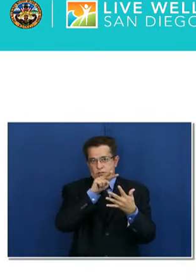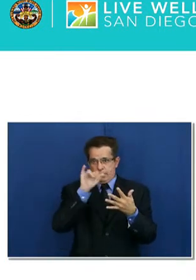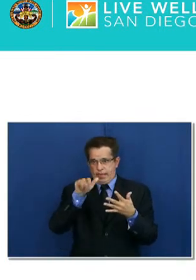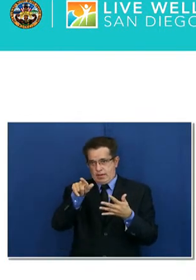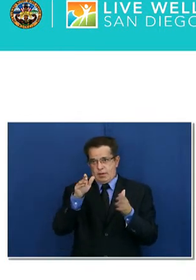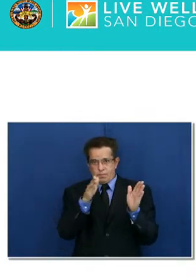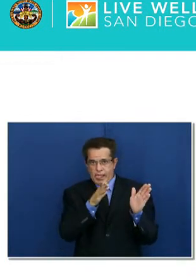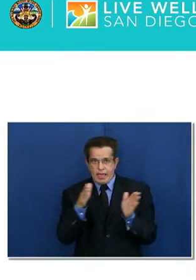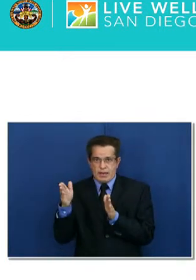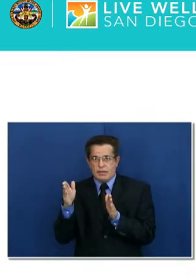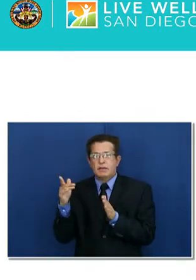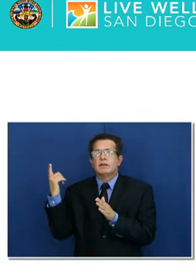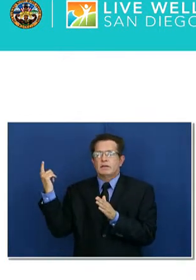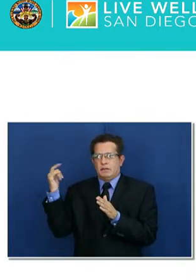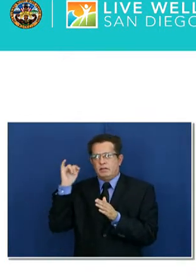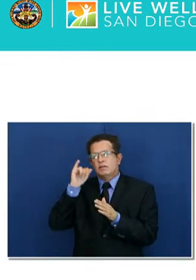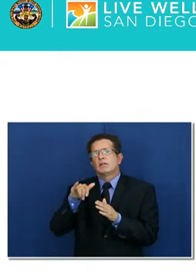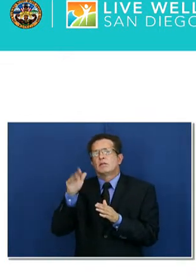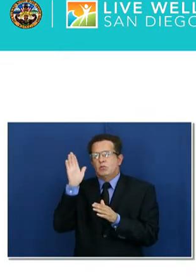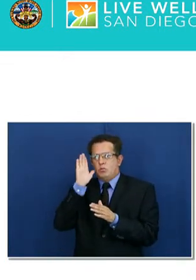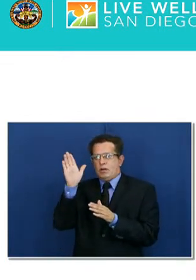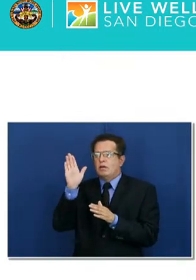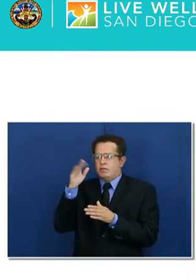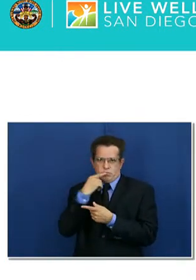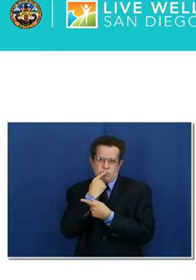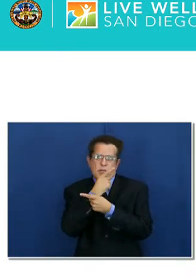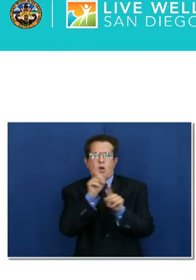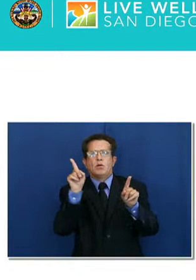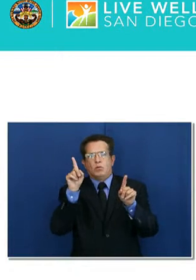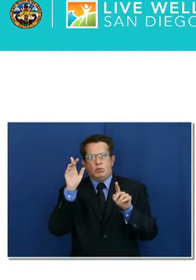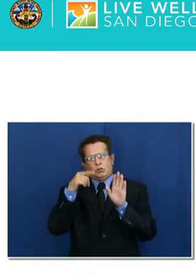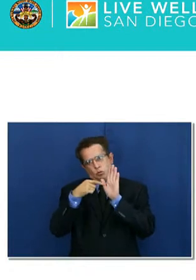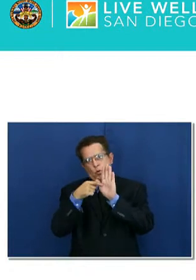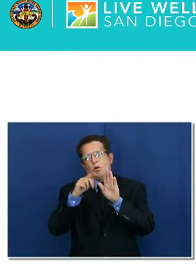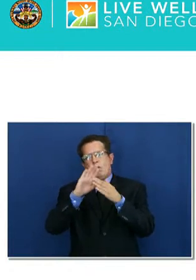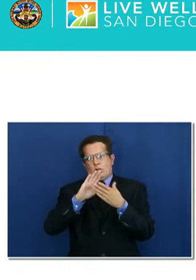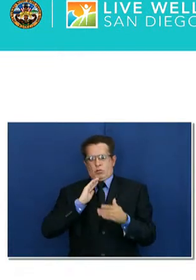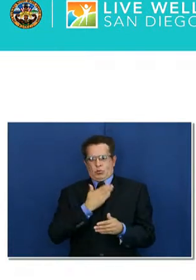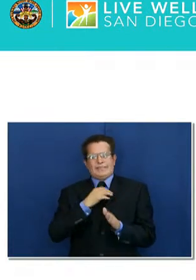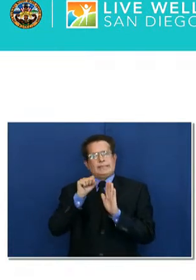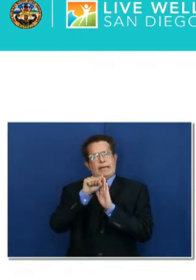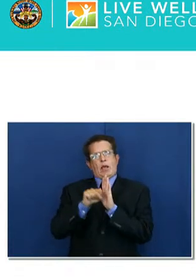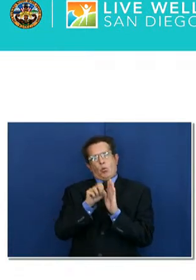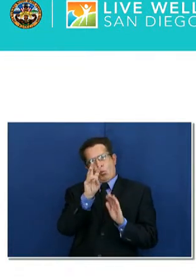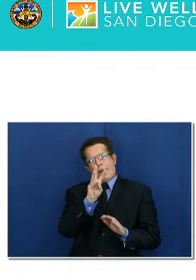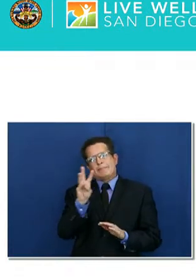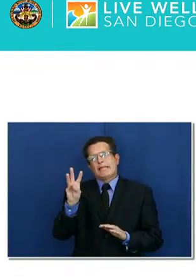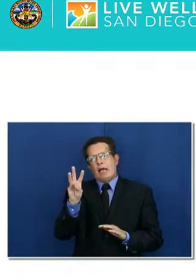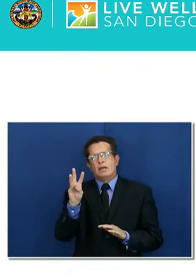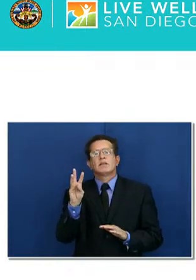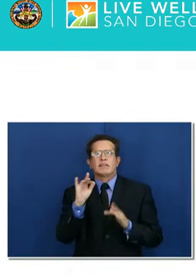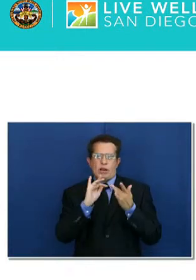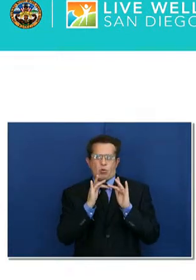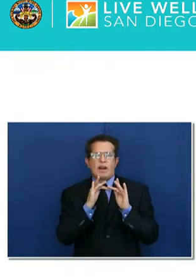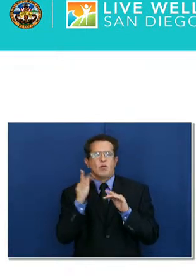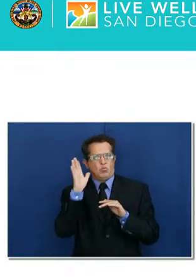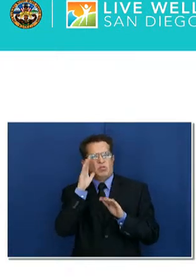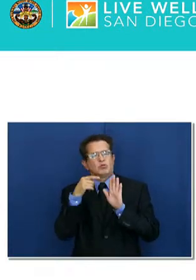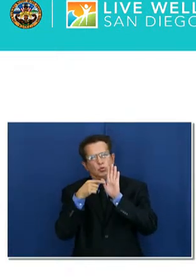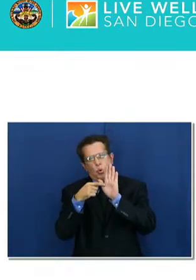we are told that the document will be published on the state's website just as they did with